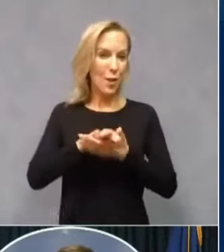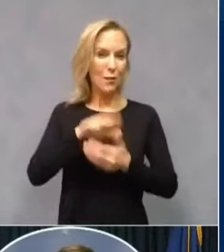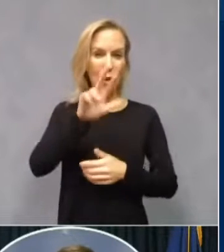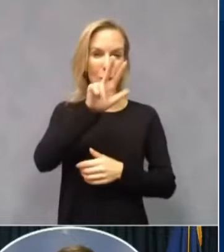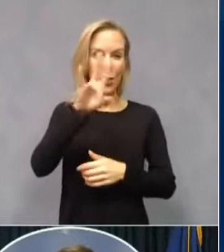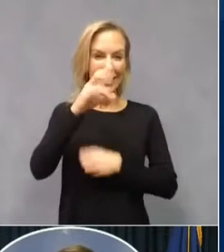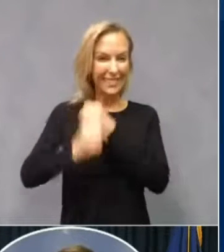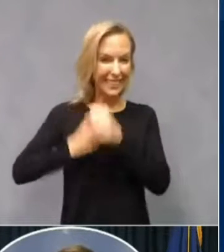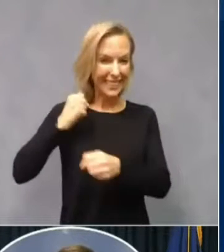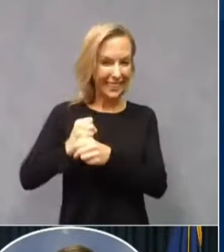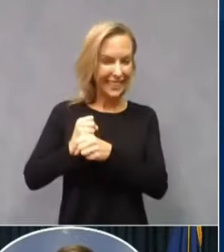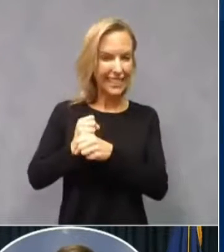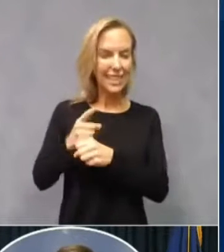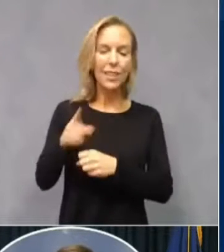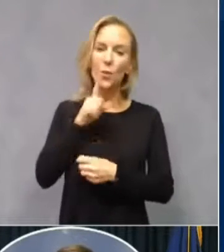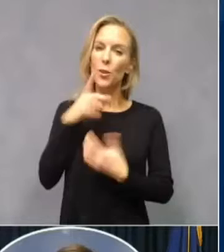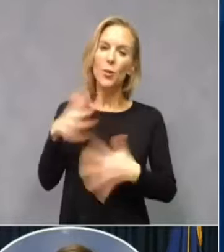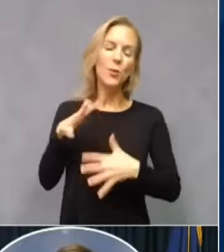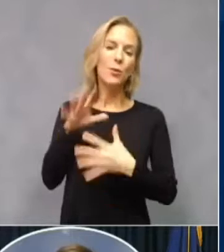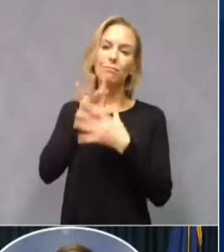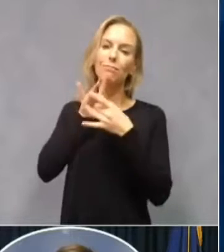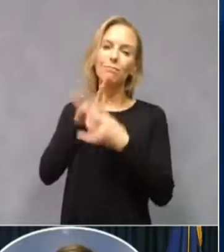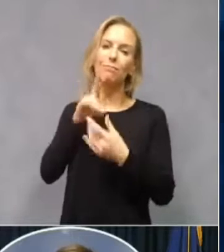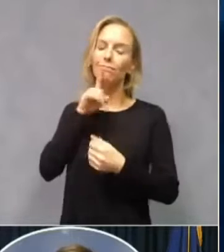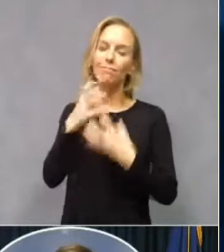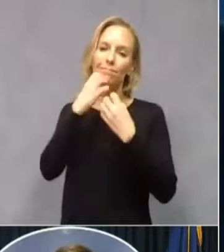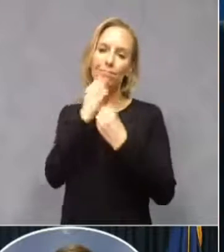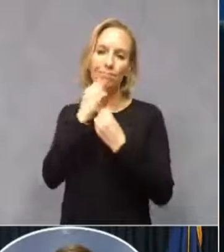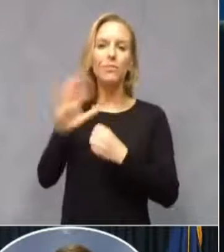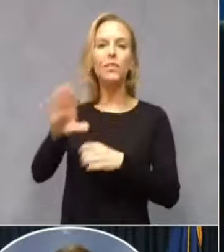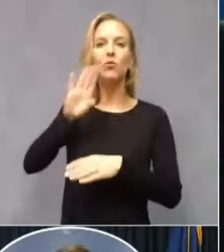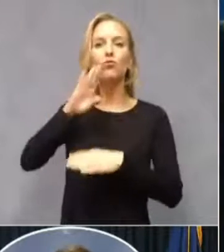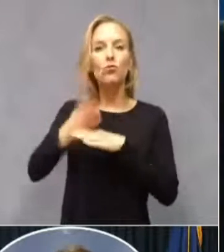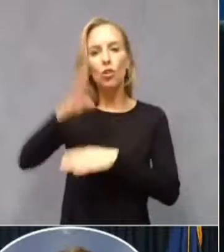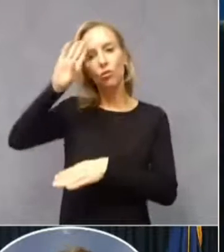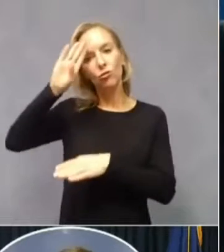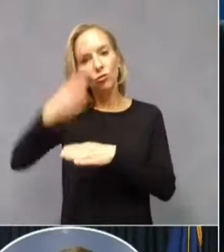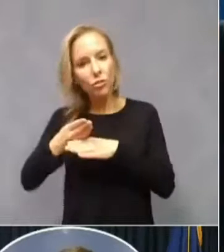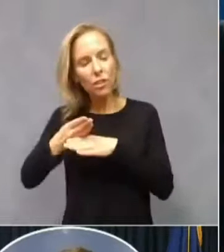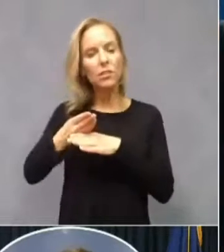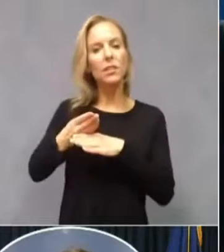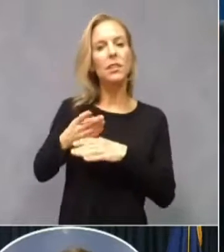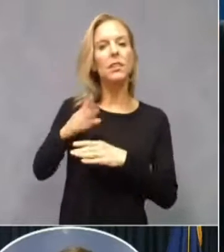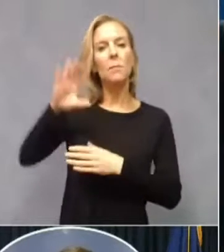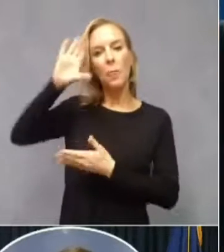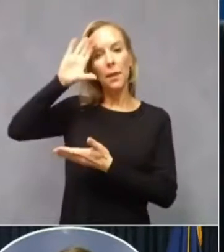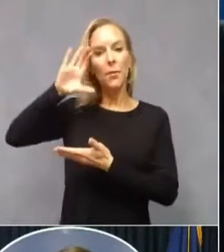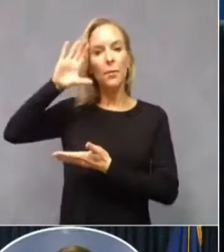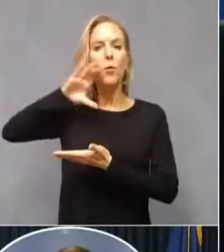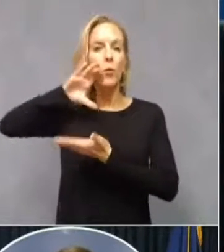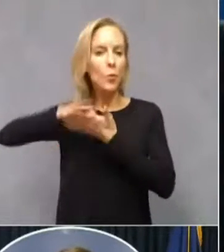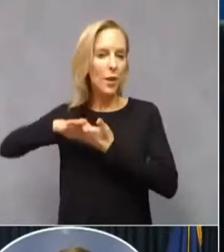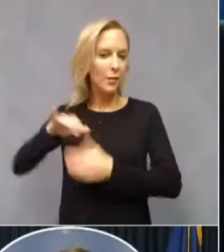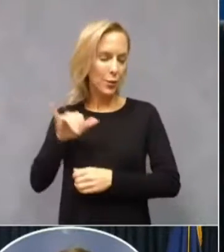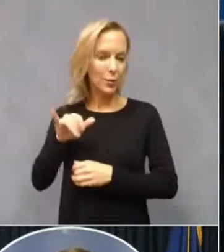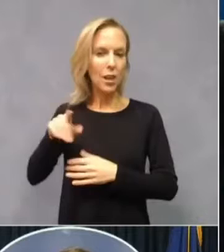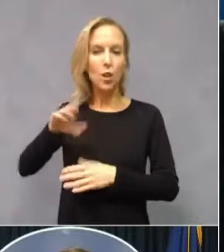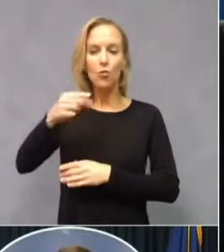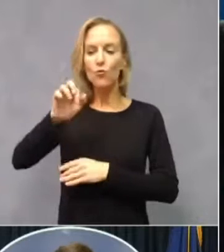adored Billy Joe, his son Patrick, his daughter Trish, their spouses, and his granddaughters, Presley and